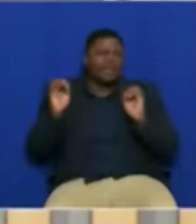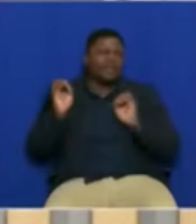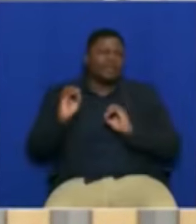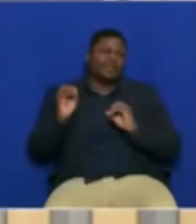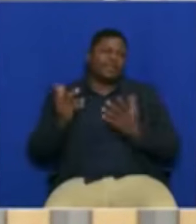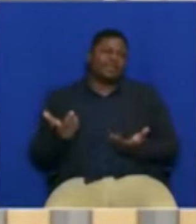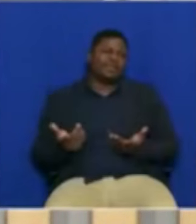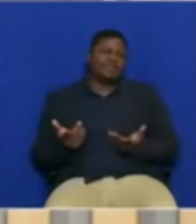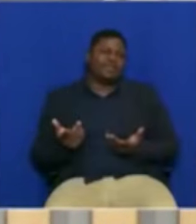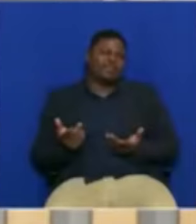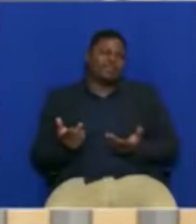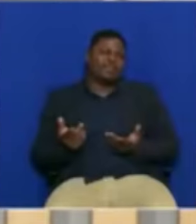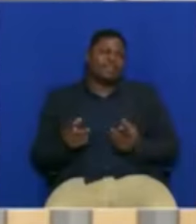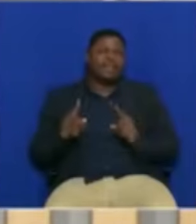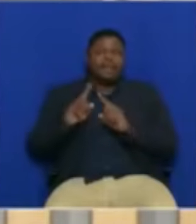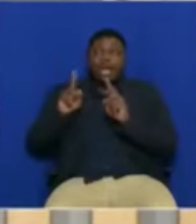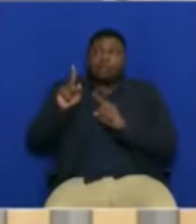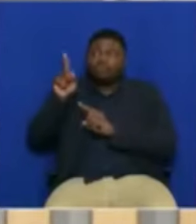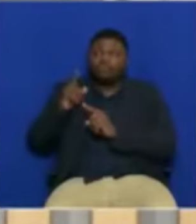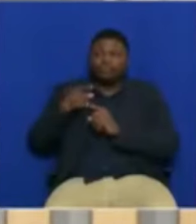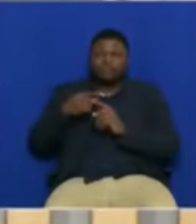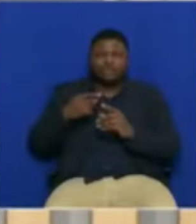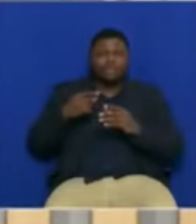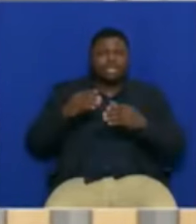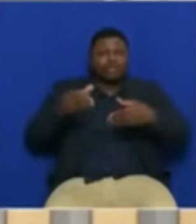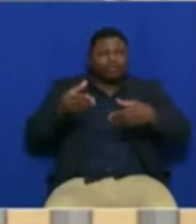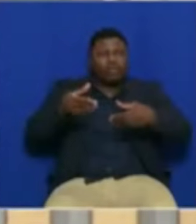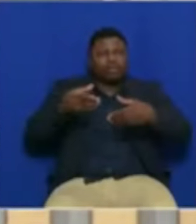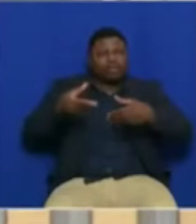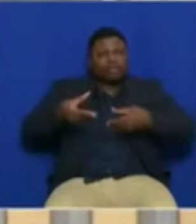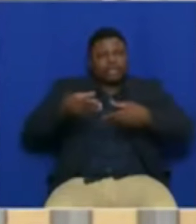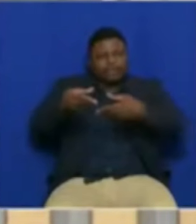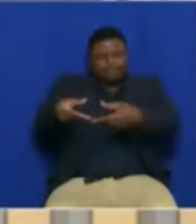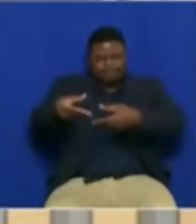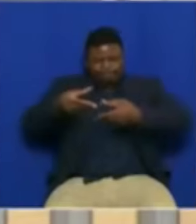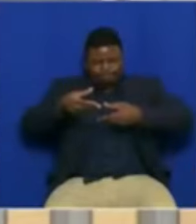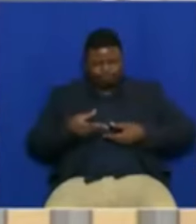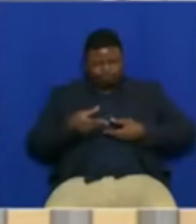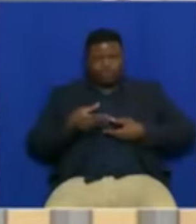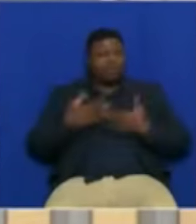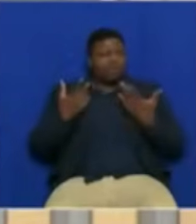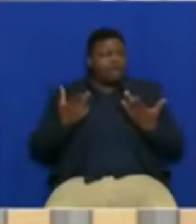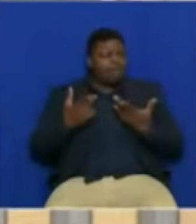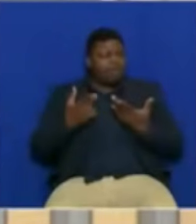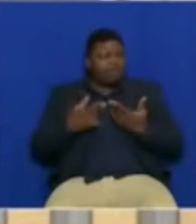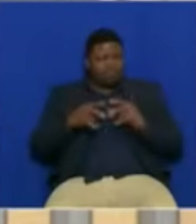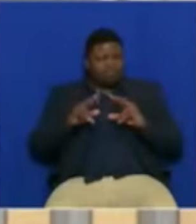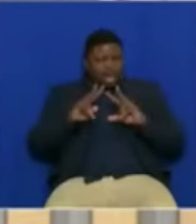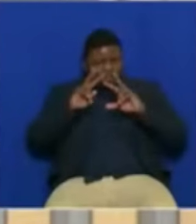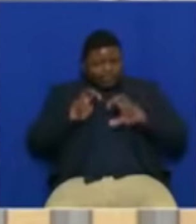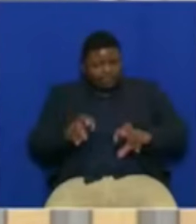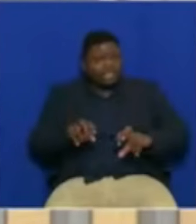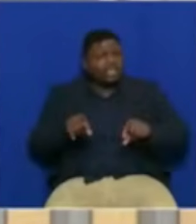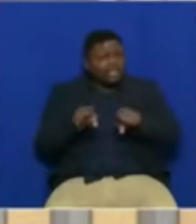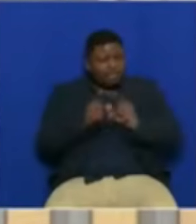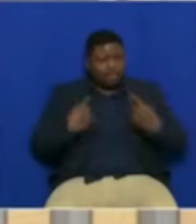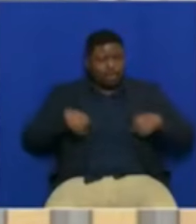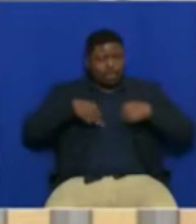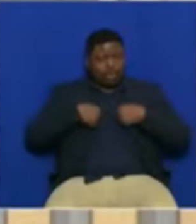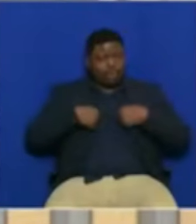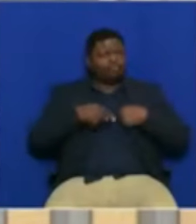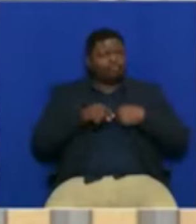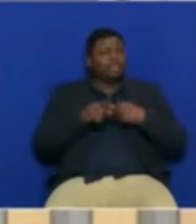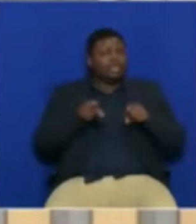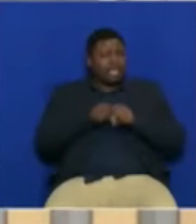done, and we investigated it, then we found specific evidence